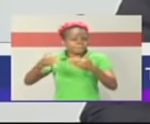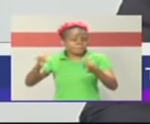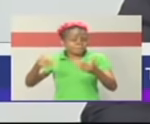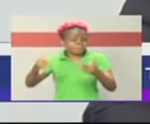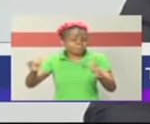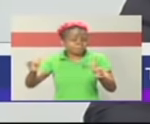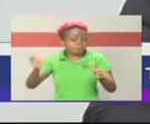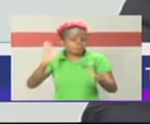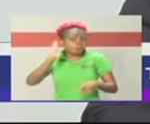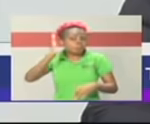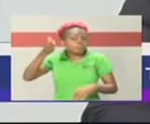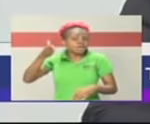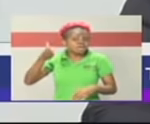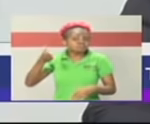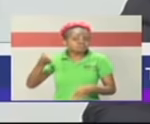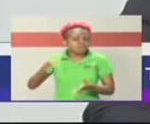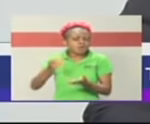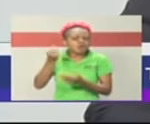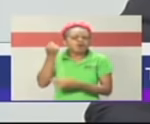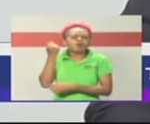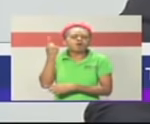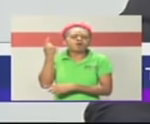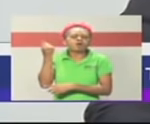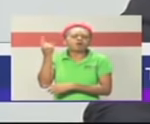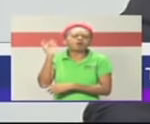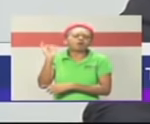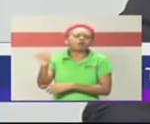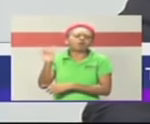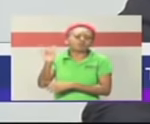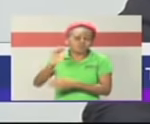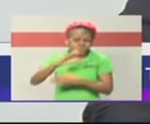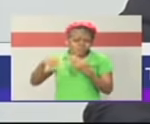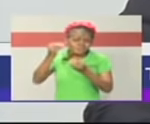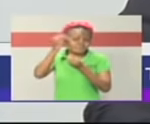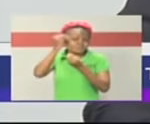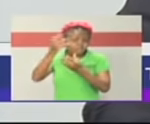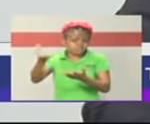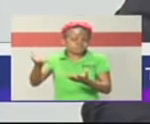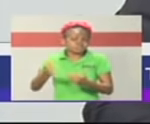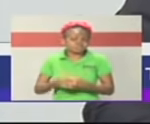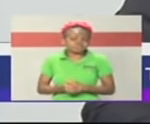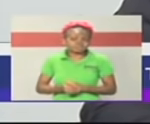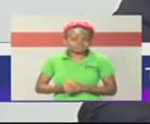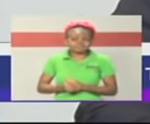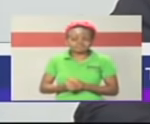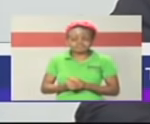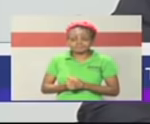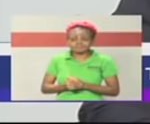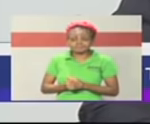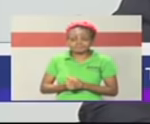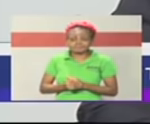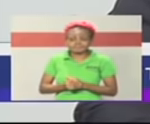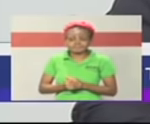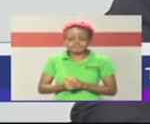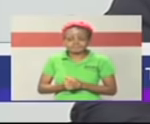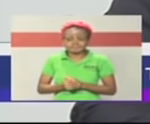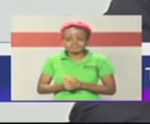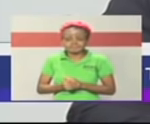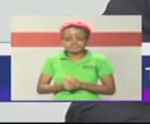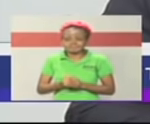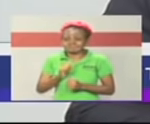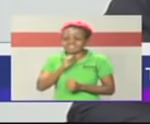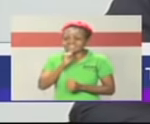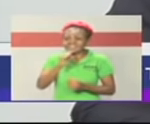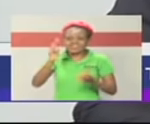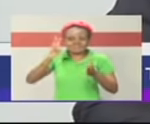the information presented this morning by our subject matter experts. People, instead of relying on the